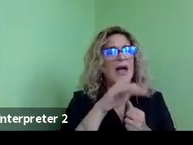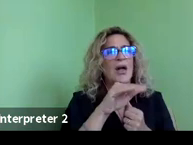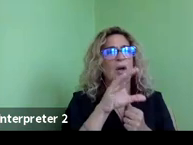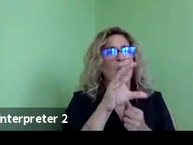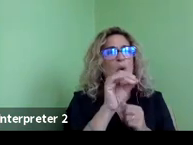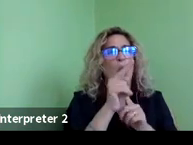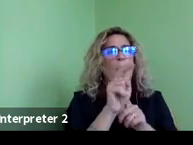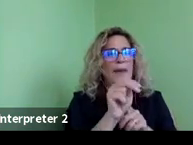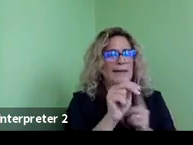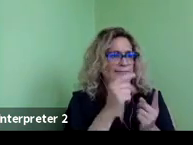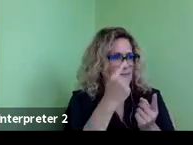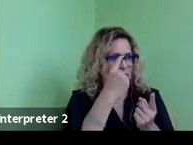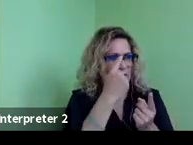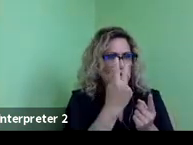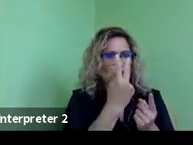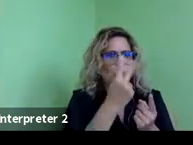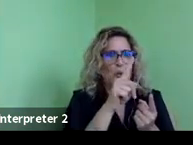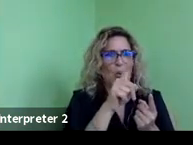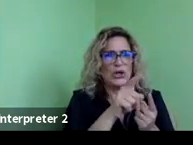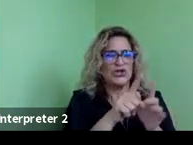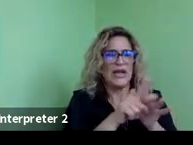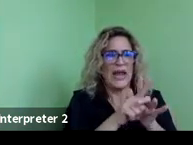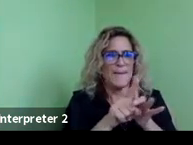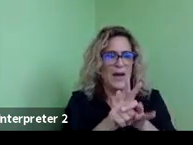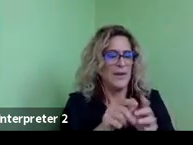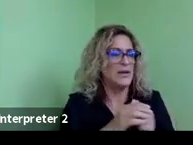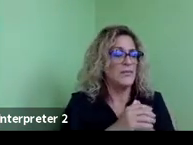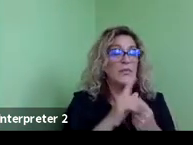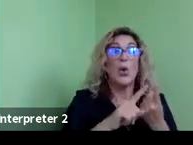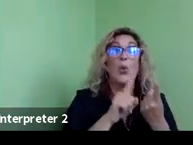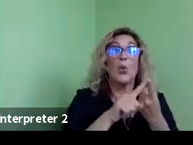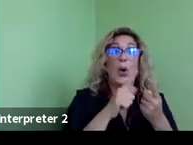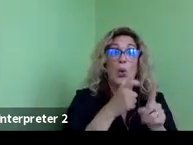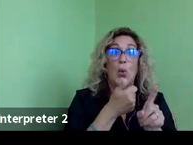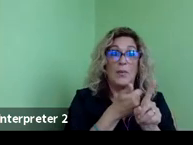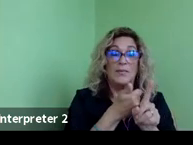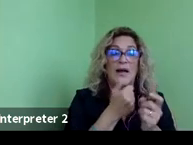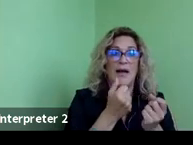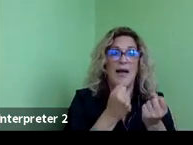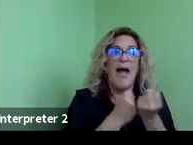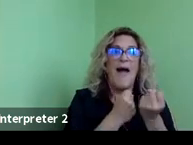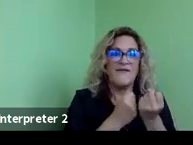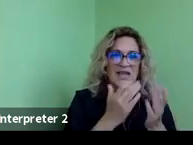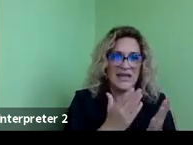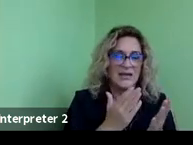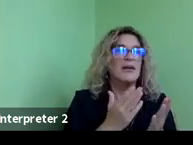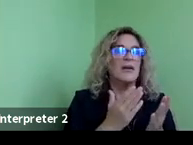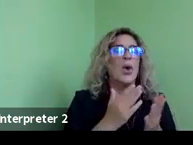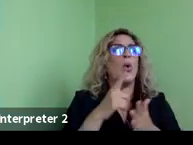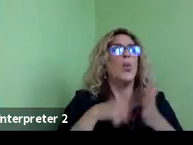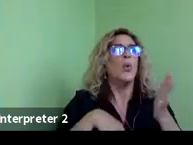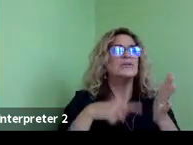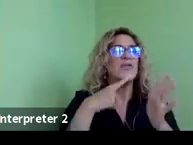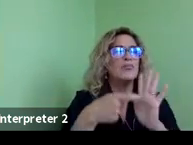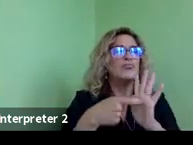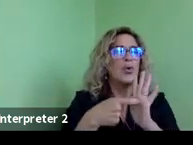you didn't answer directly. One advocate is asking, what's the protocol for the hospital